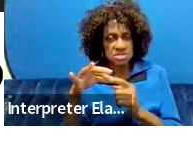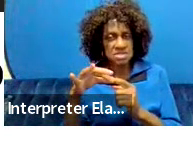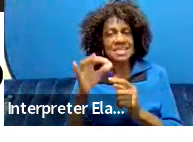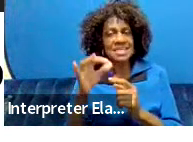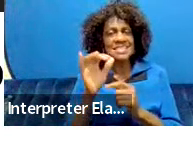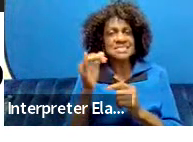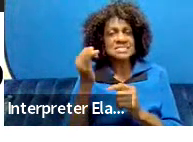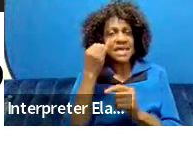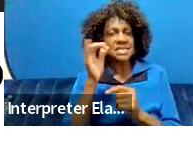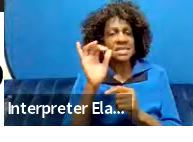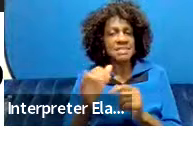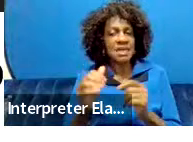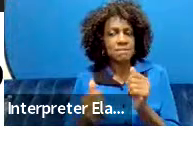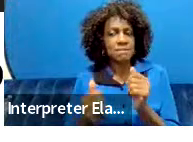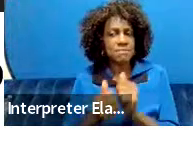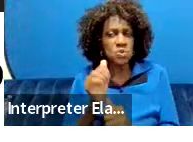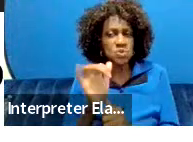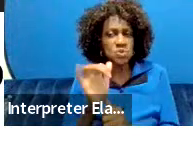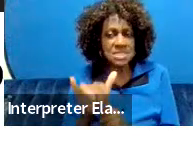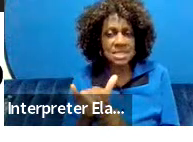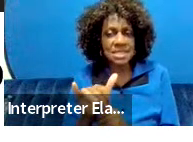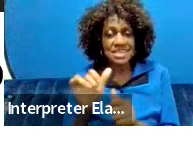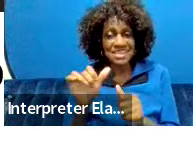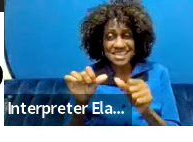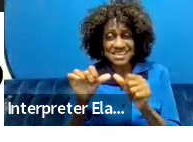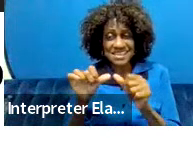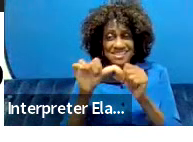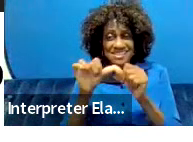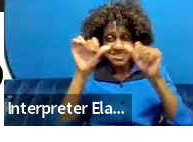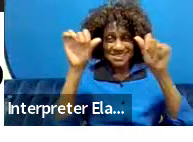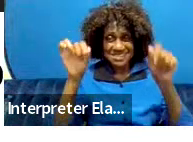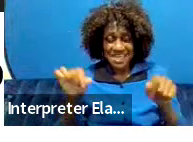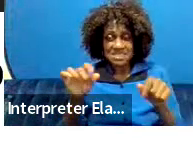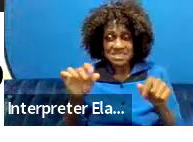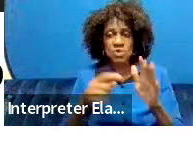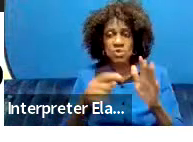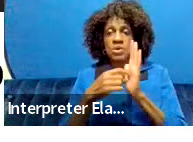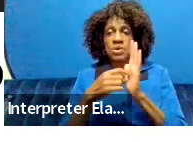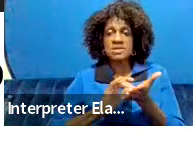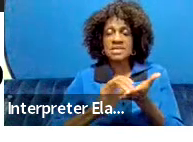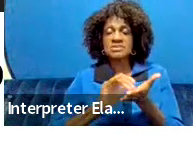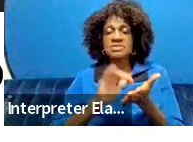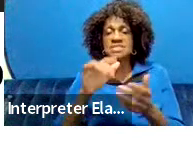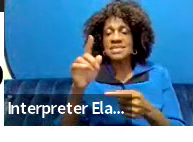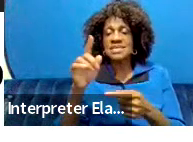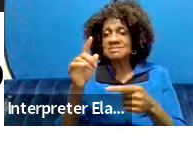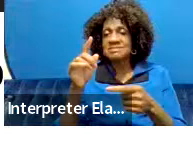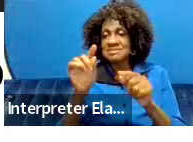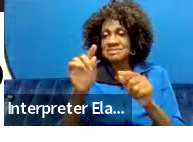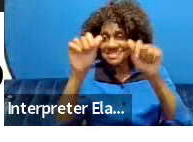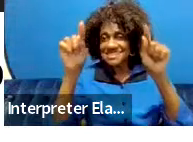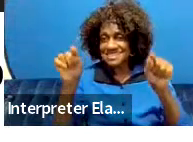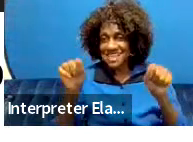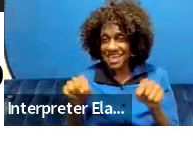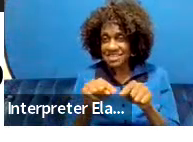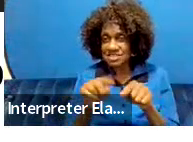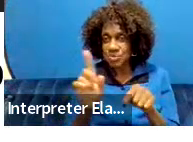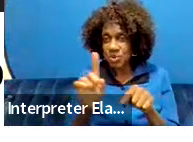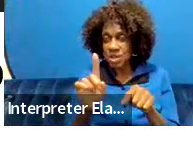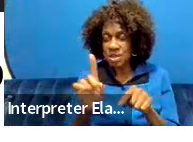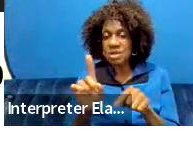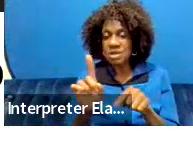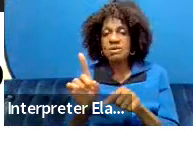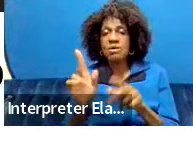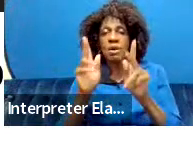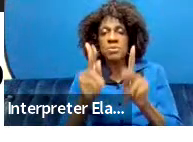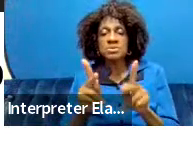that, for the most part, signs that are required to be tactile are signs that are located in areas where someone